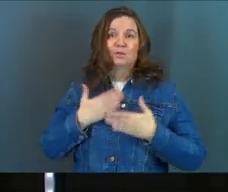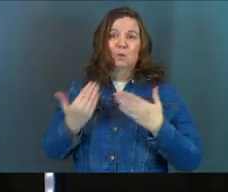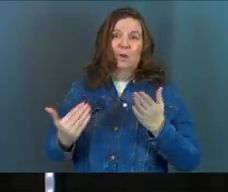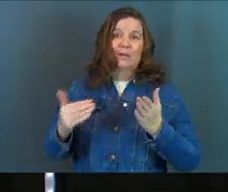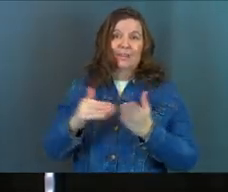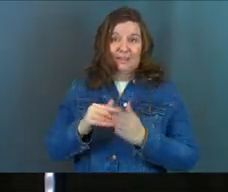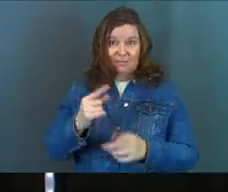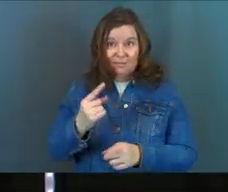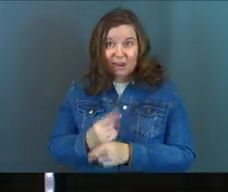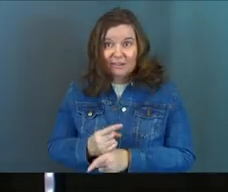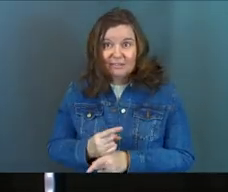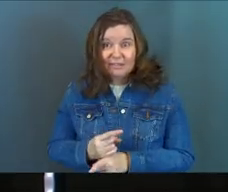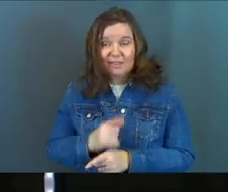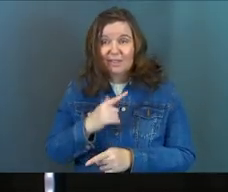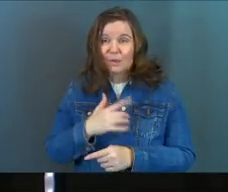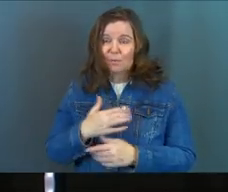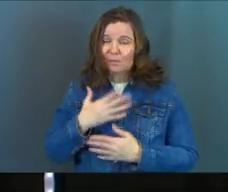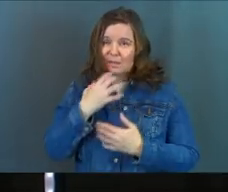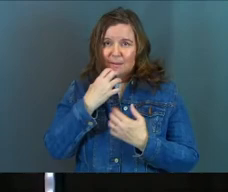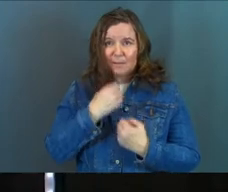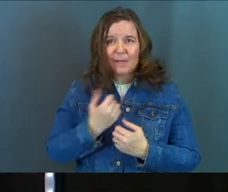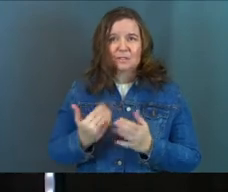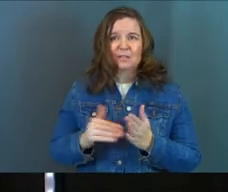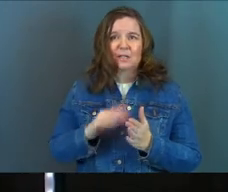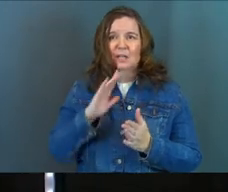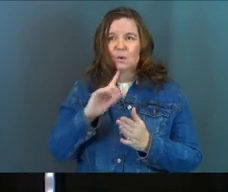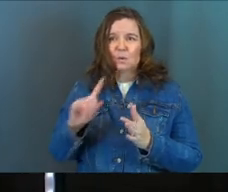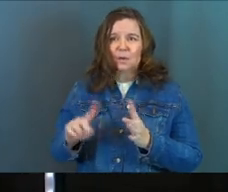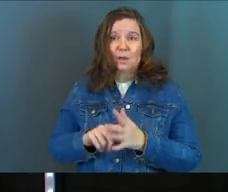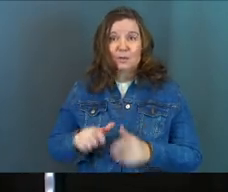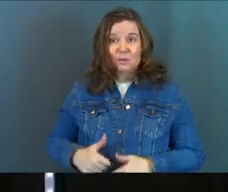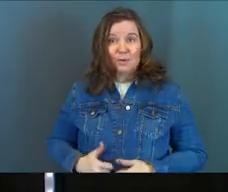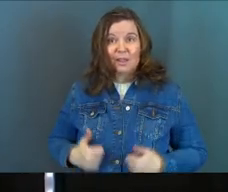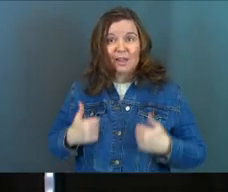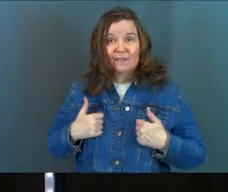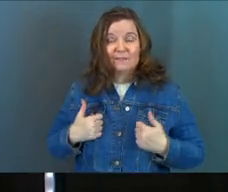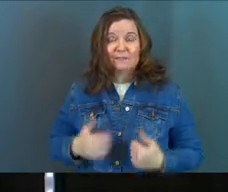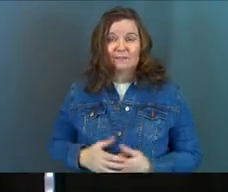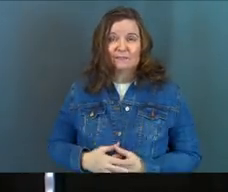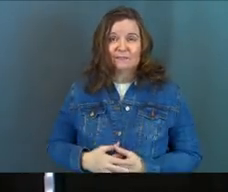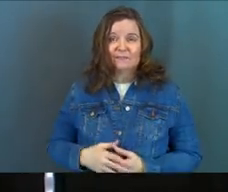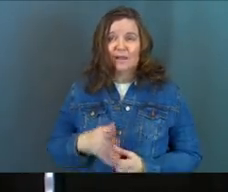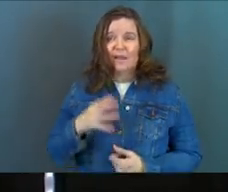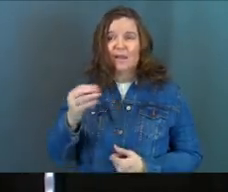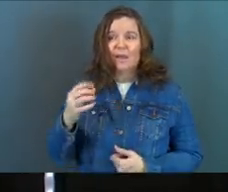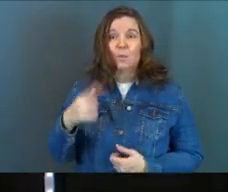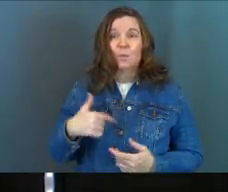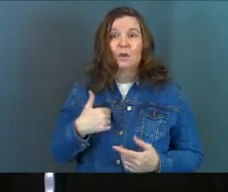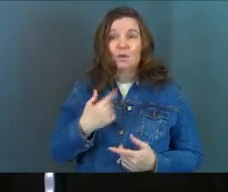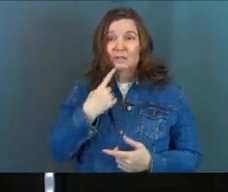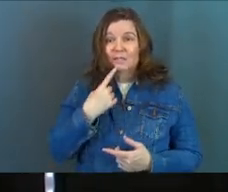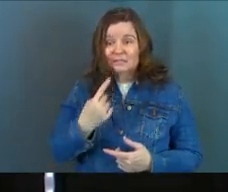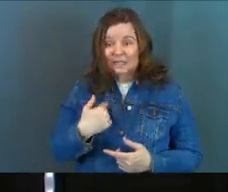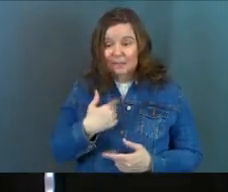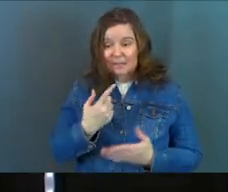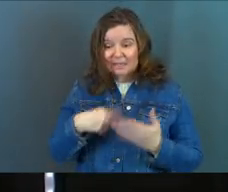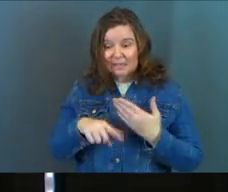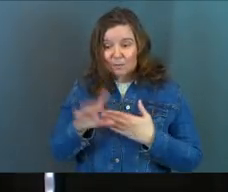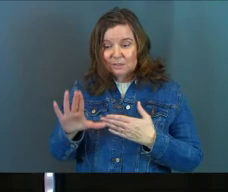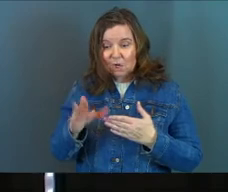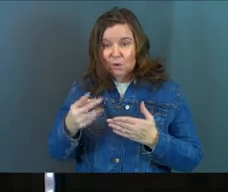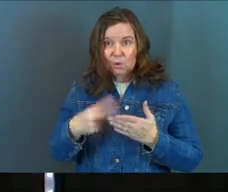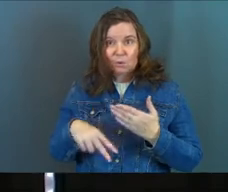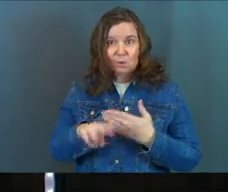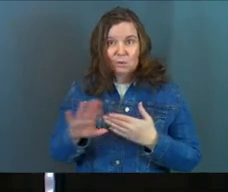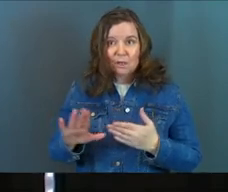again, right? There's gonna be a passion again. It's gonna come into your life. And what you're gonna tell me next Sunday or the